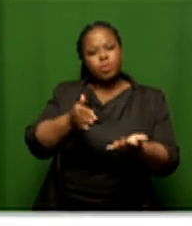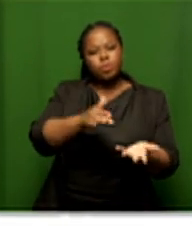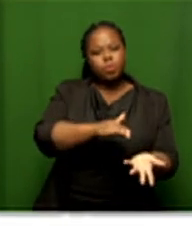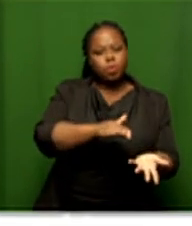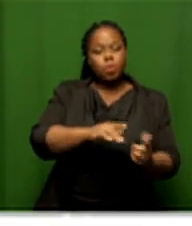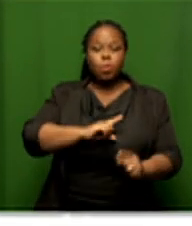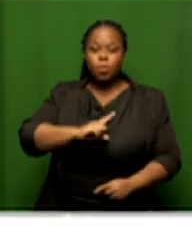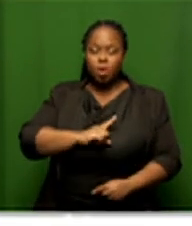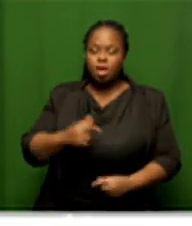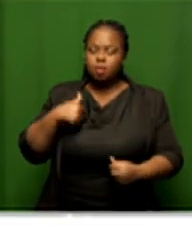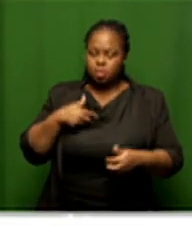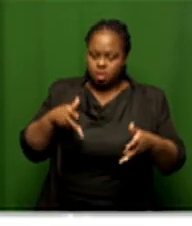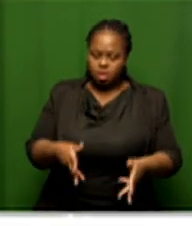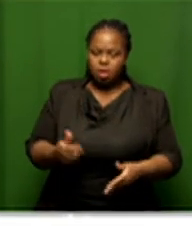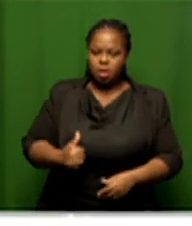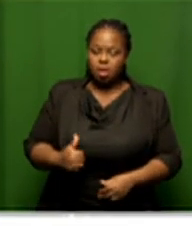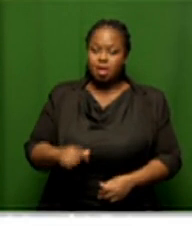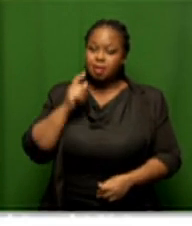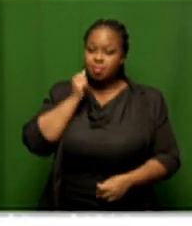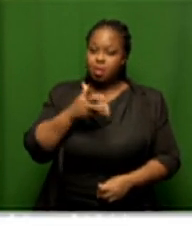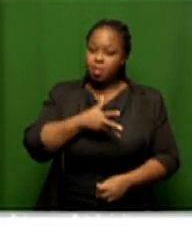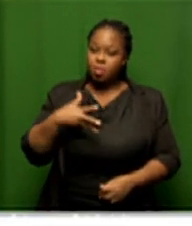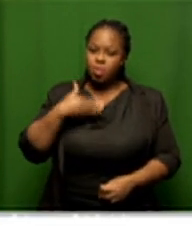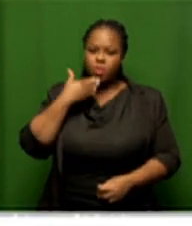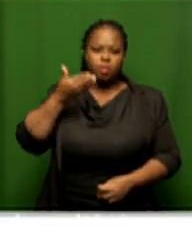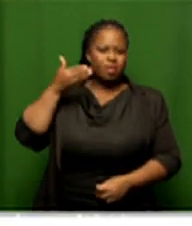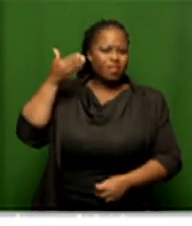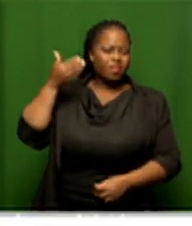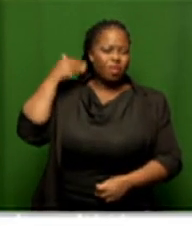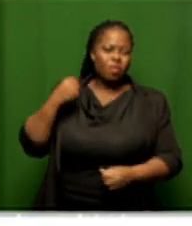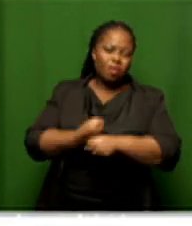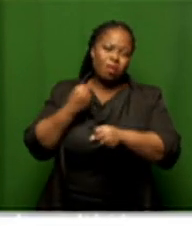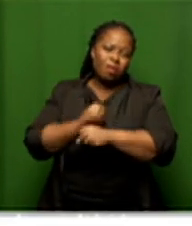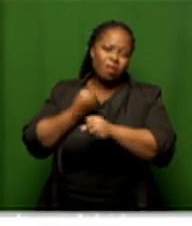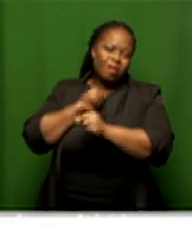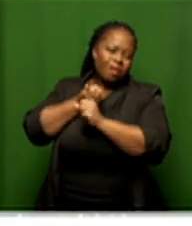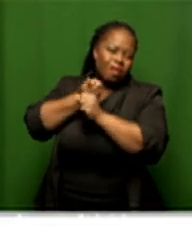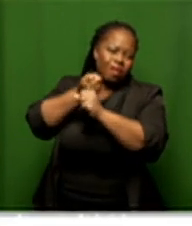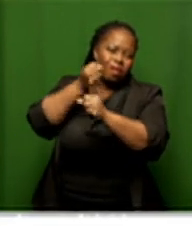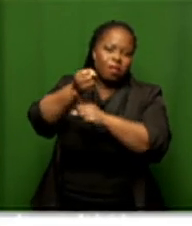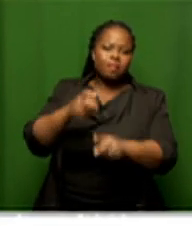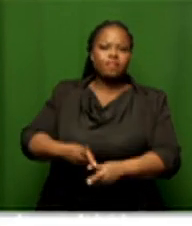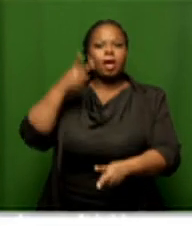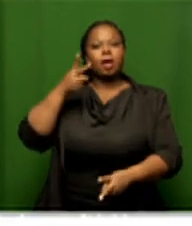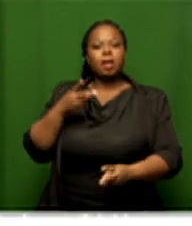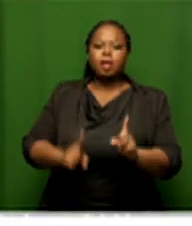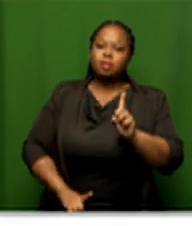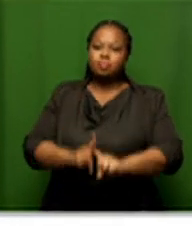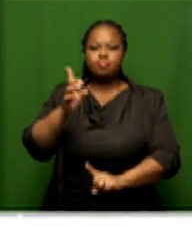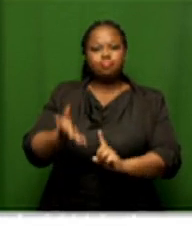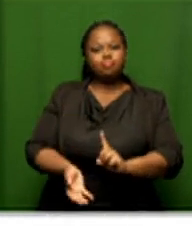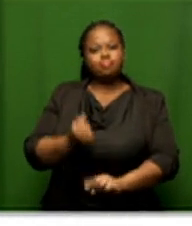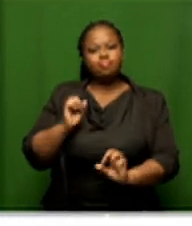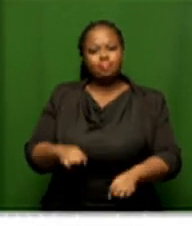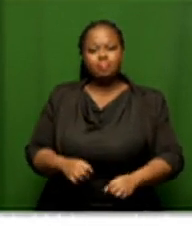be where I was that day. The men and women who had made the ultimate sacrifice for a cause that was now finally succeeding." This